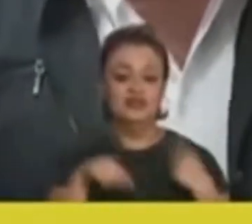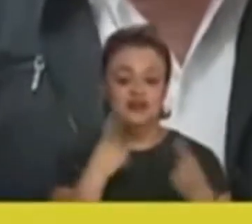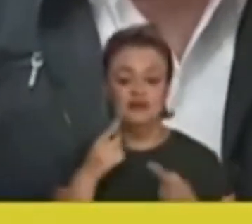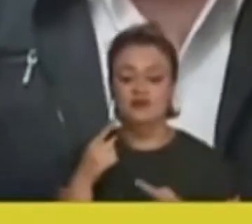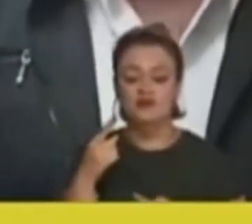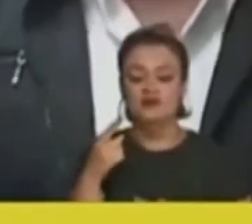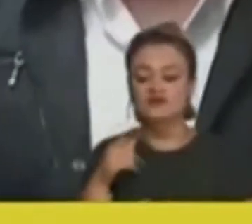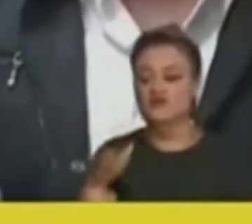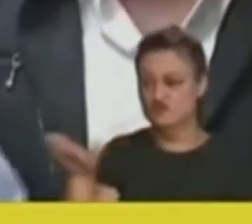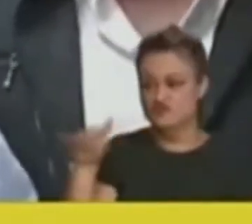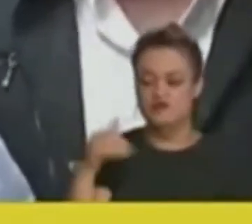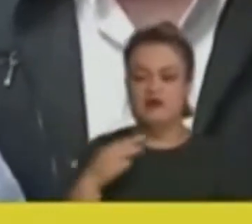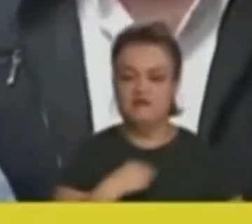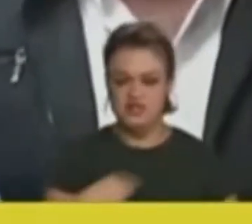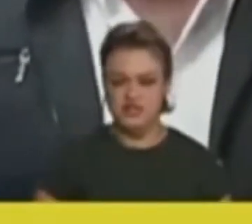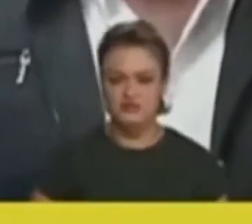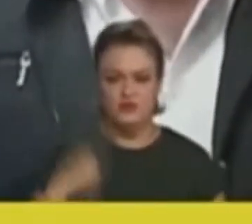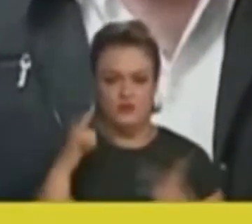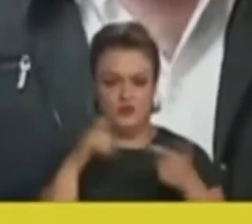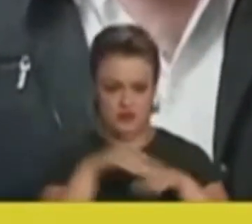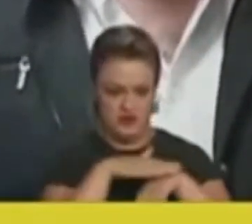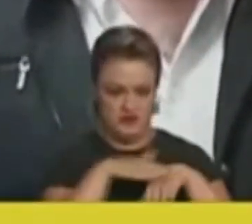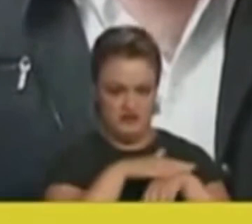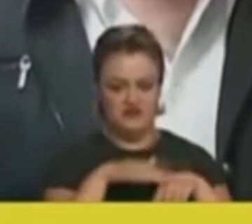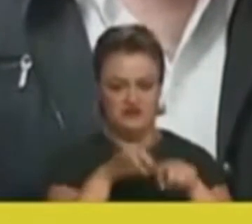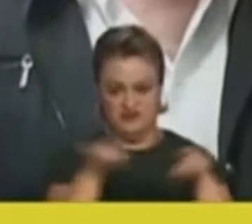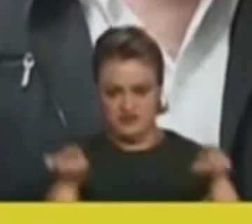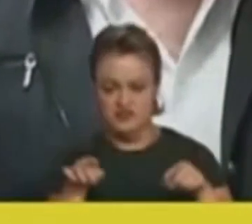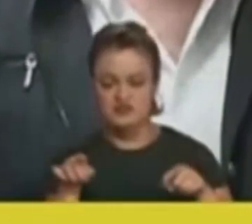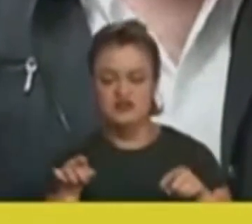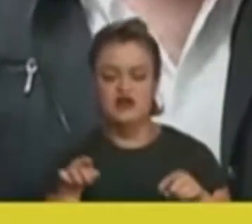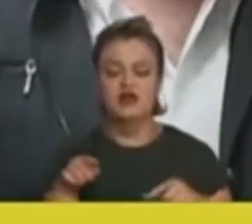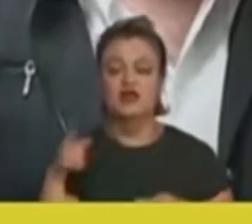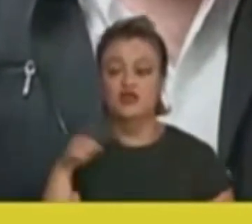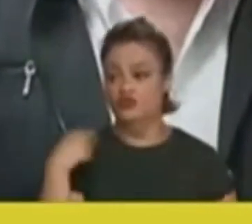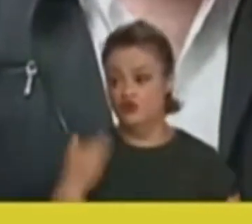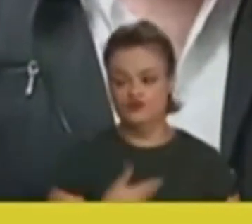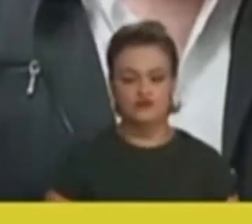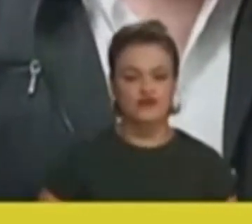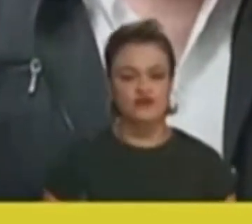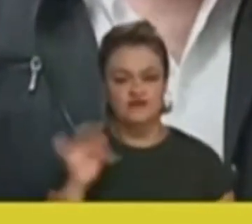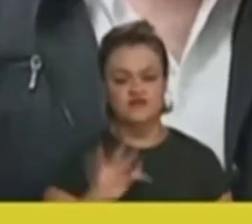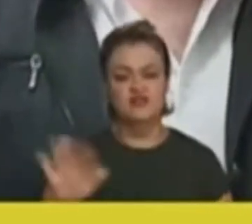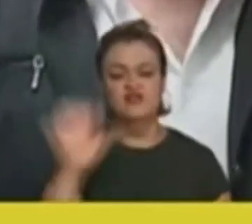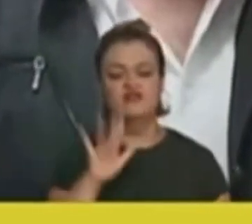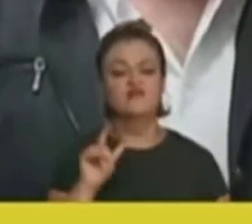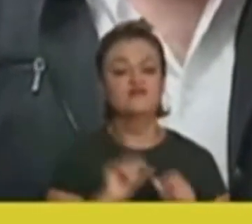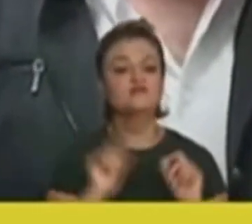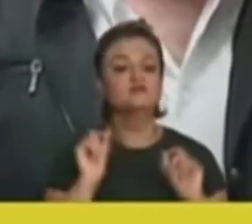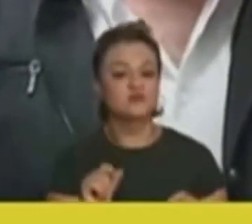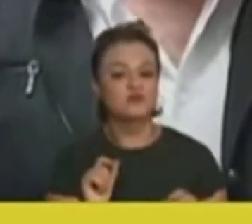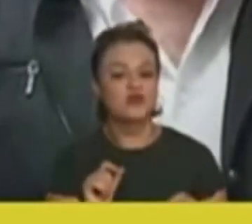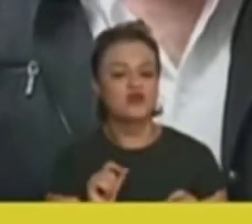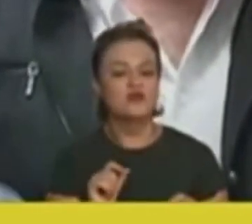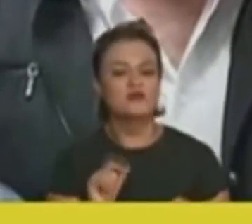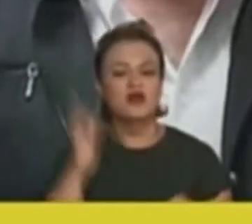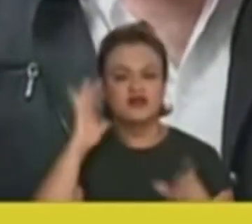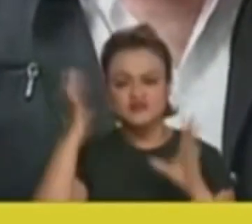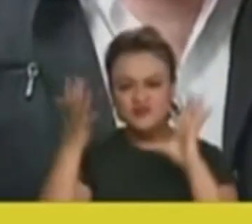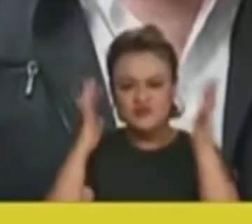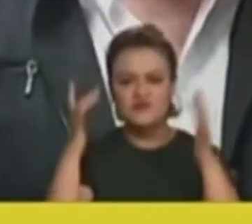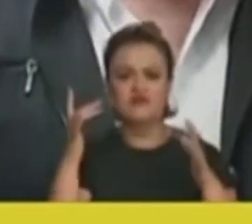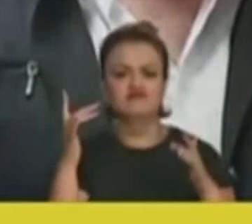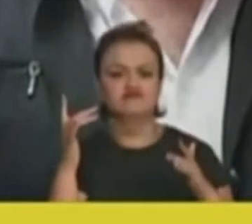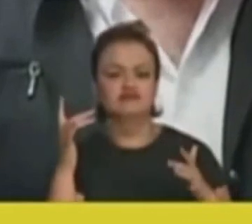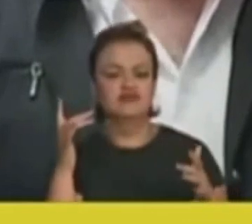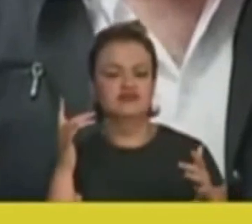we have already talked and we have already informed about what the federal government can do to recover this beautiful city called the House